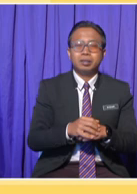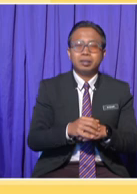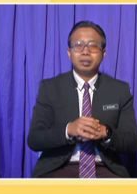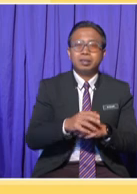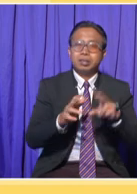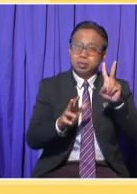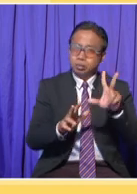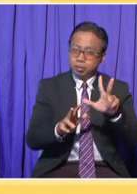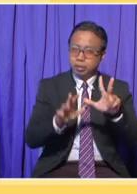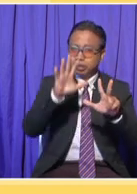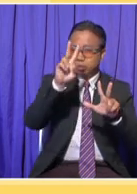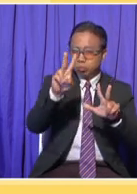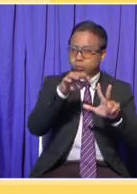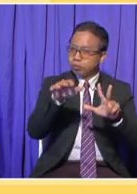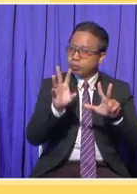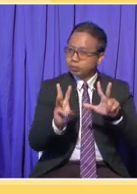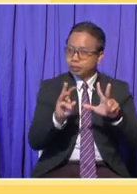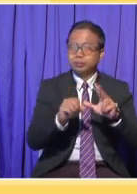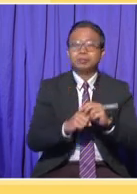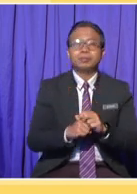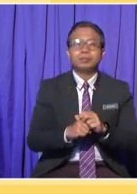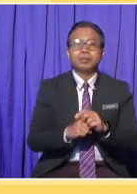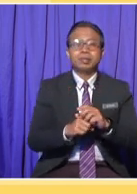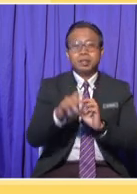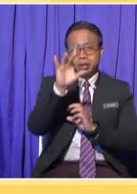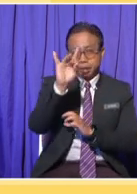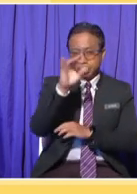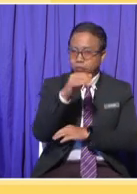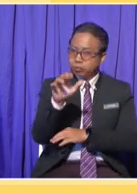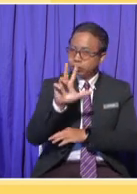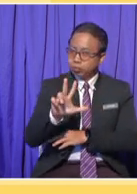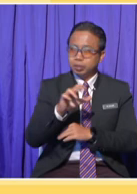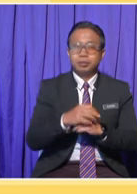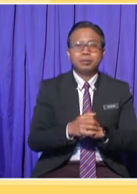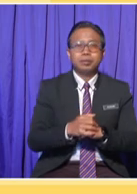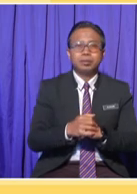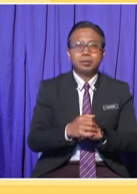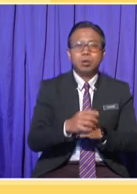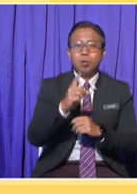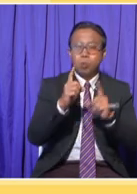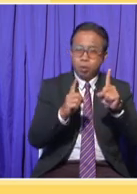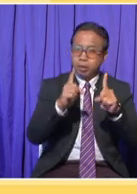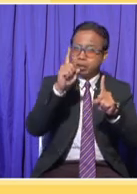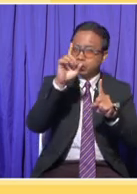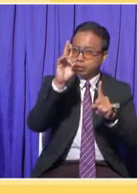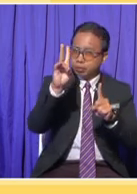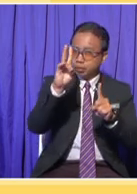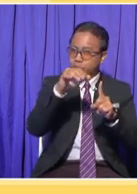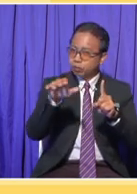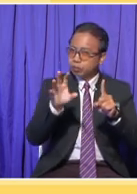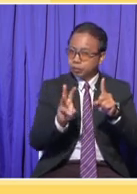3 and 2 over 6, 8 over 3, 1 and 7 over 6.